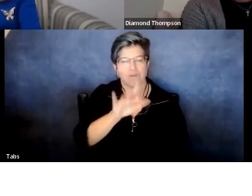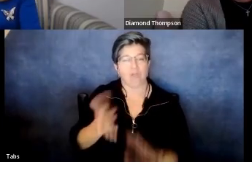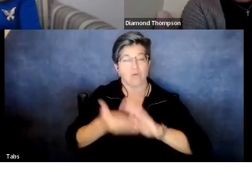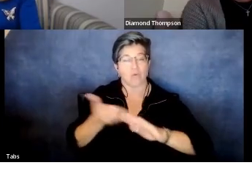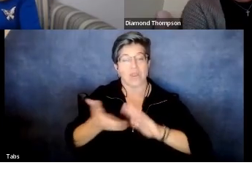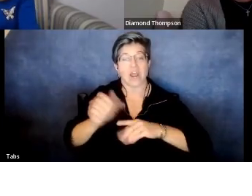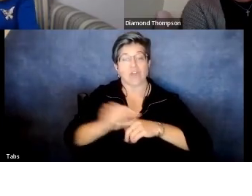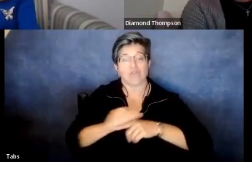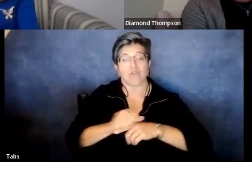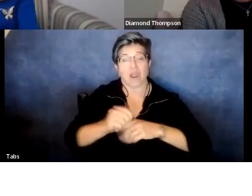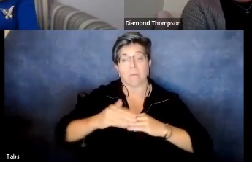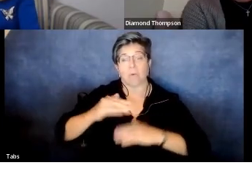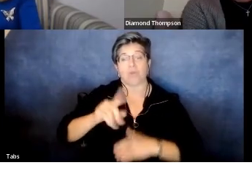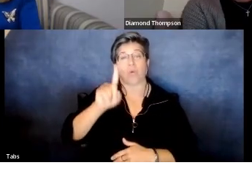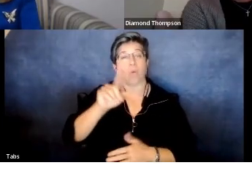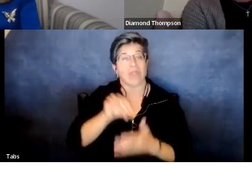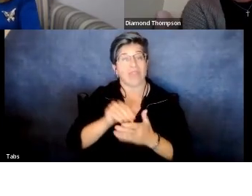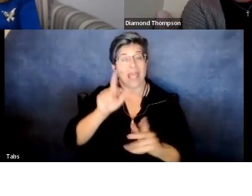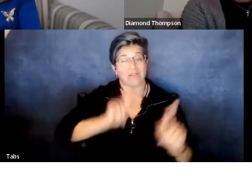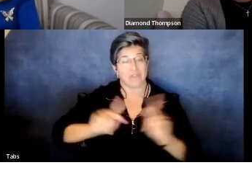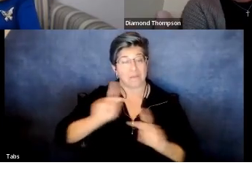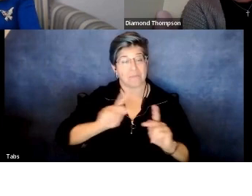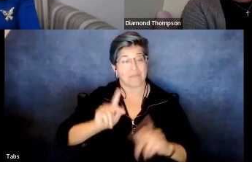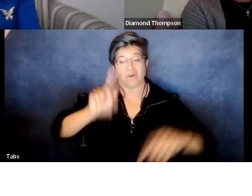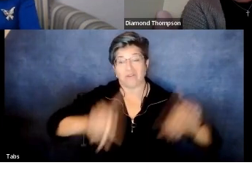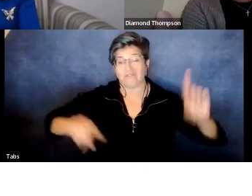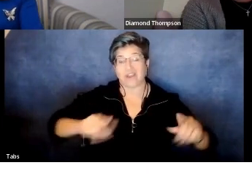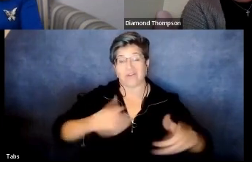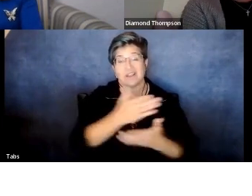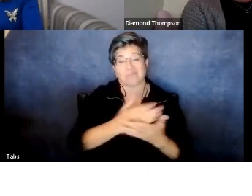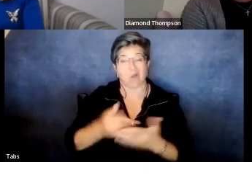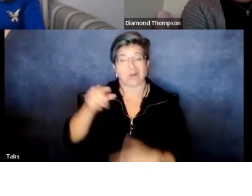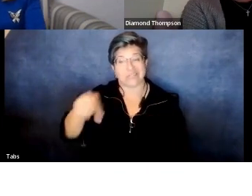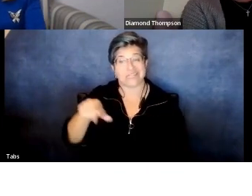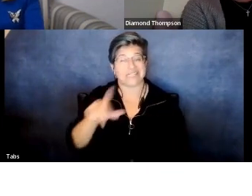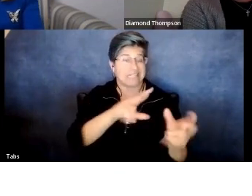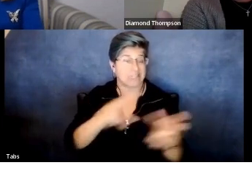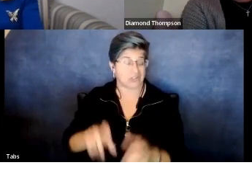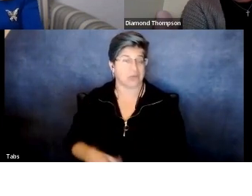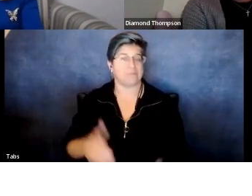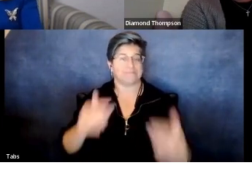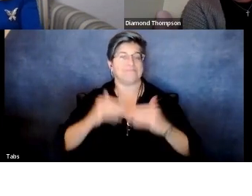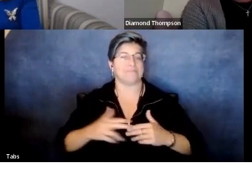1,000 people in various aspects of human trafficking. Next slide.